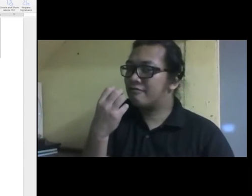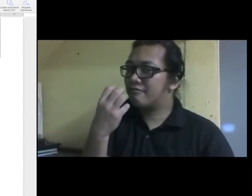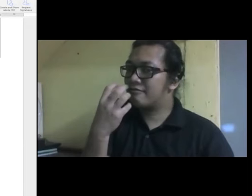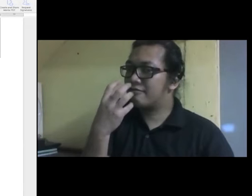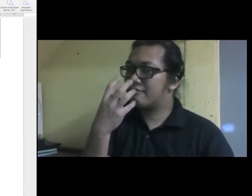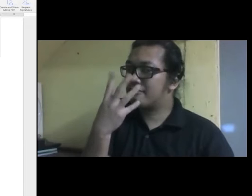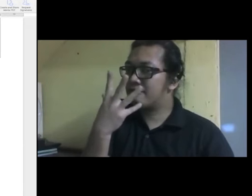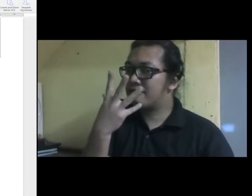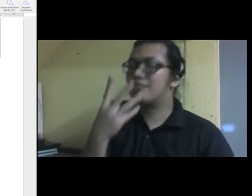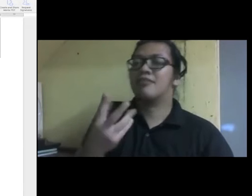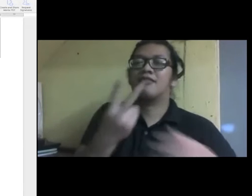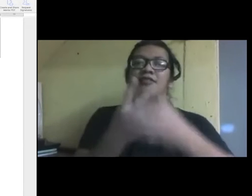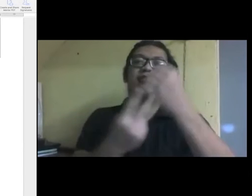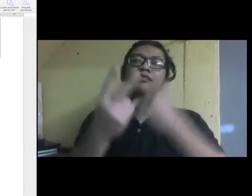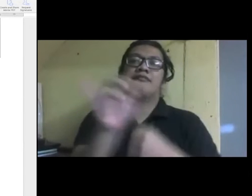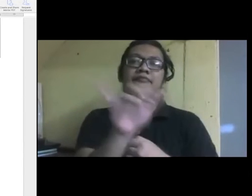Ugly.